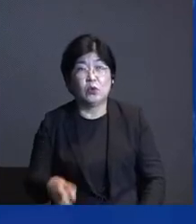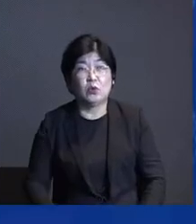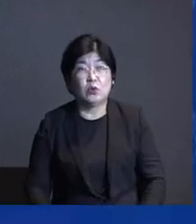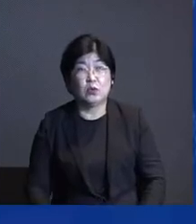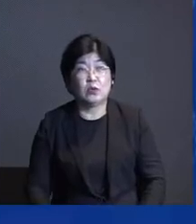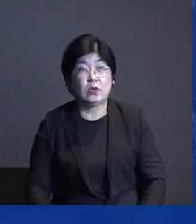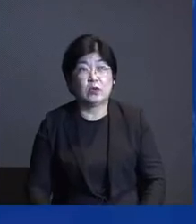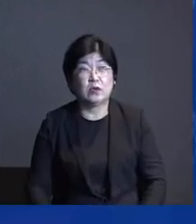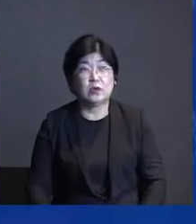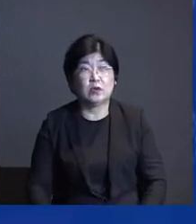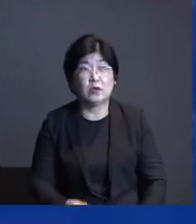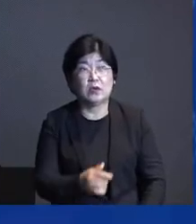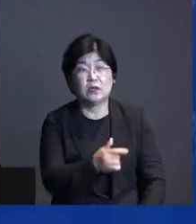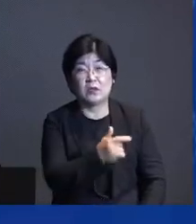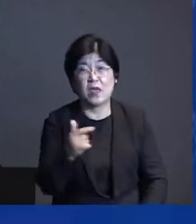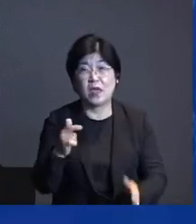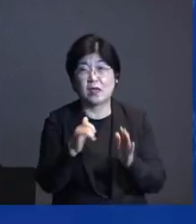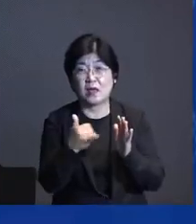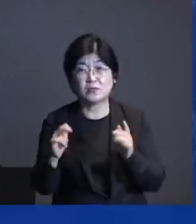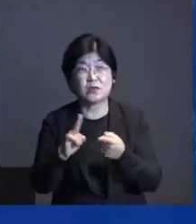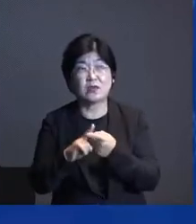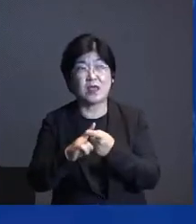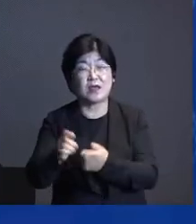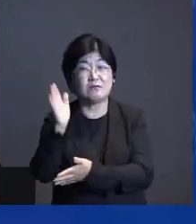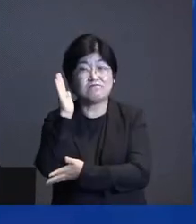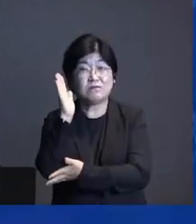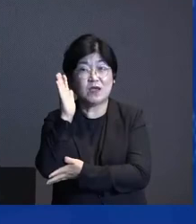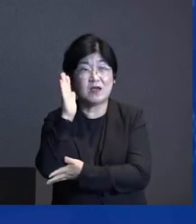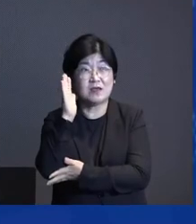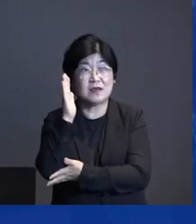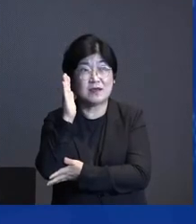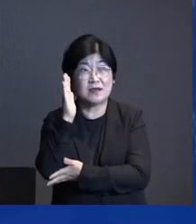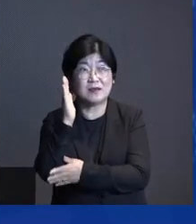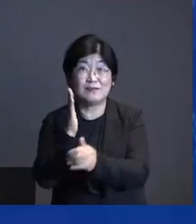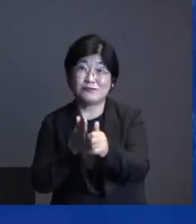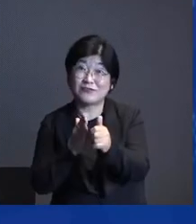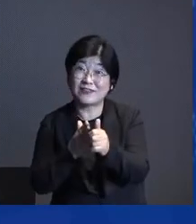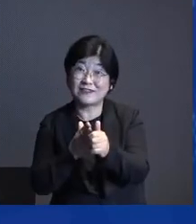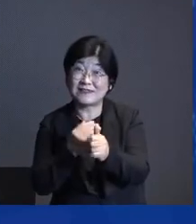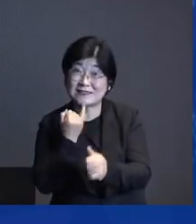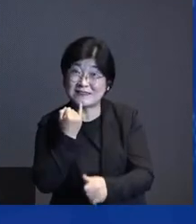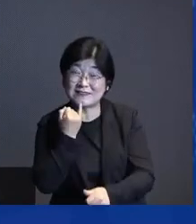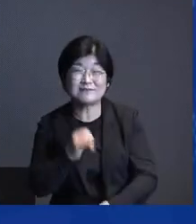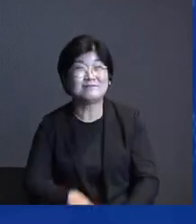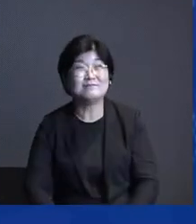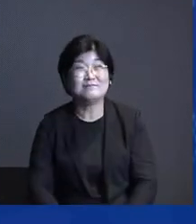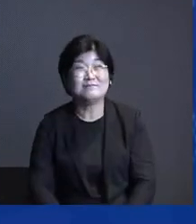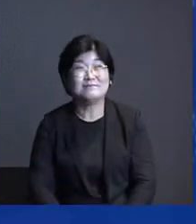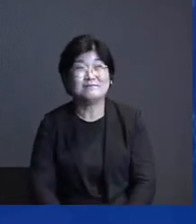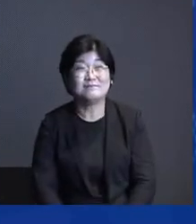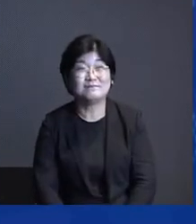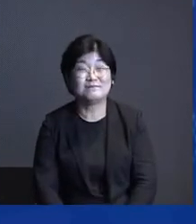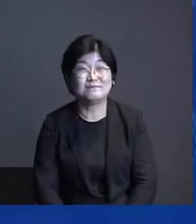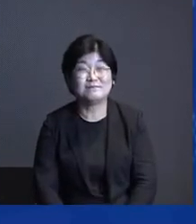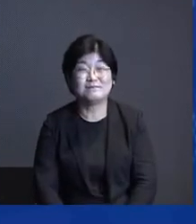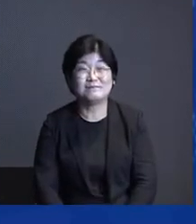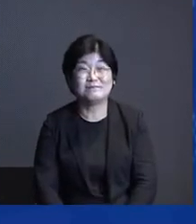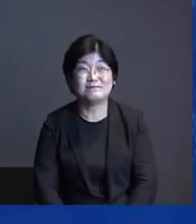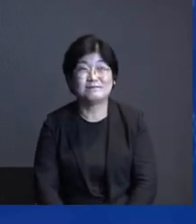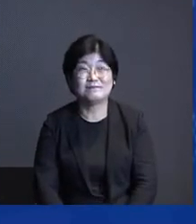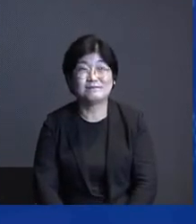group. And I understand that you have somebody who wanted to have it translated from Japanese